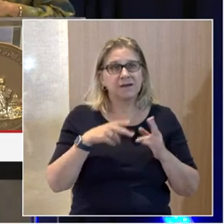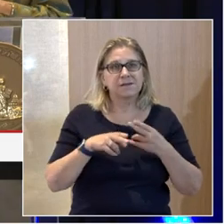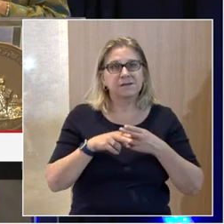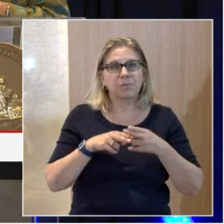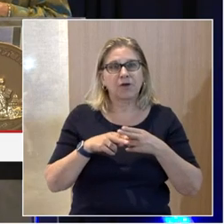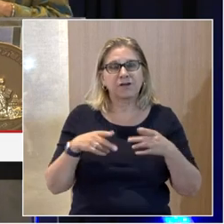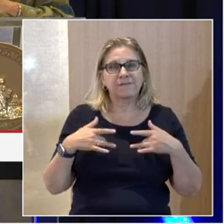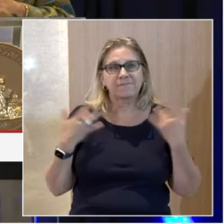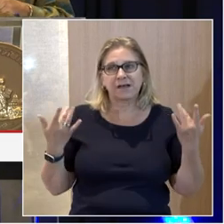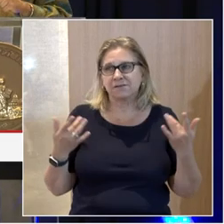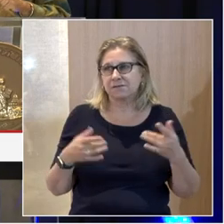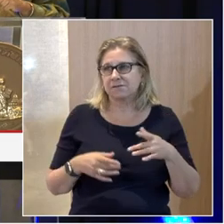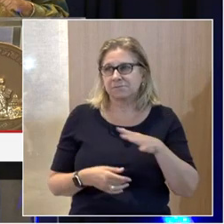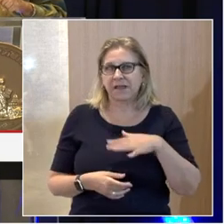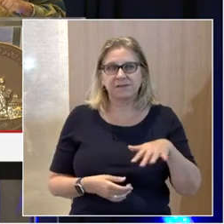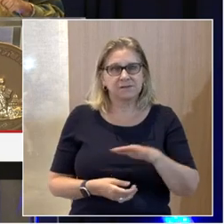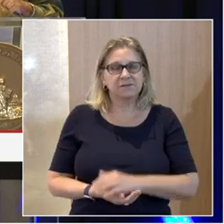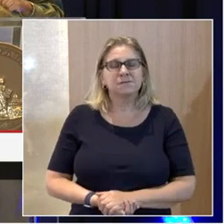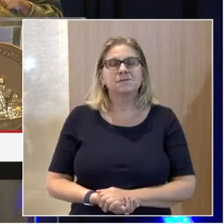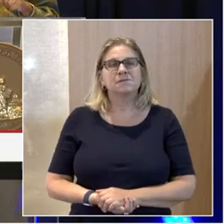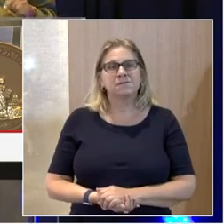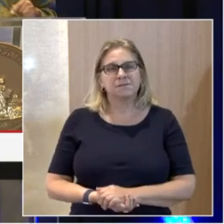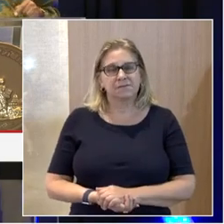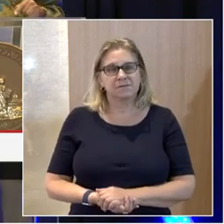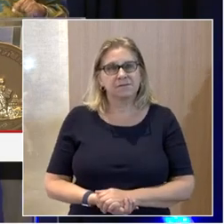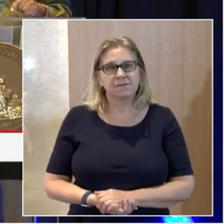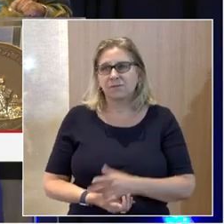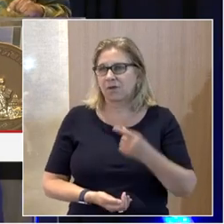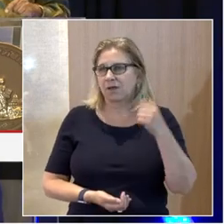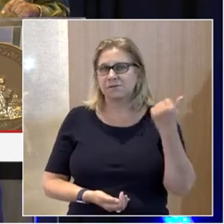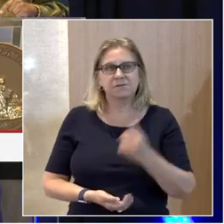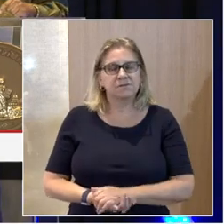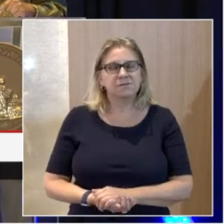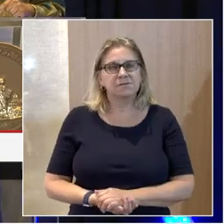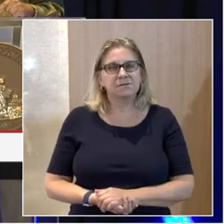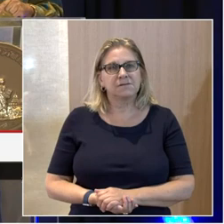Temporary event space users. Who else? Someone, a couple more. Yes.